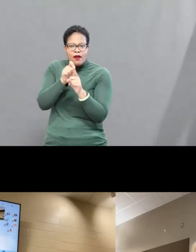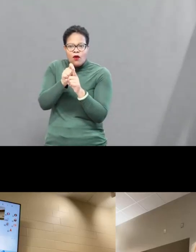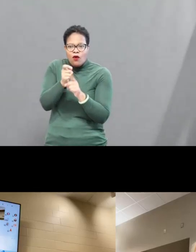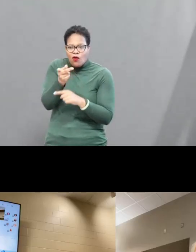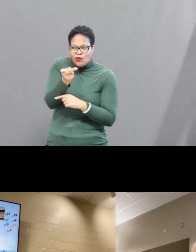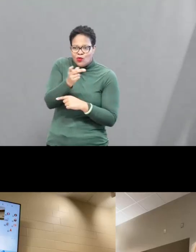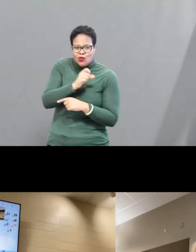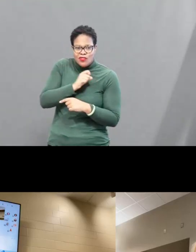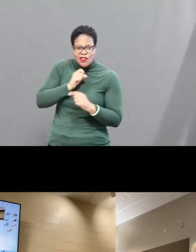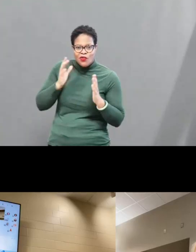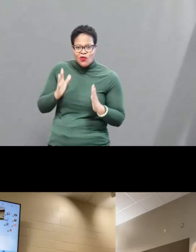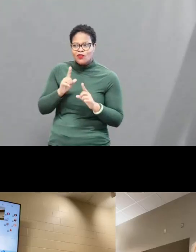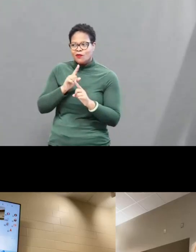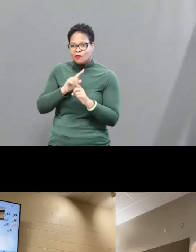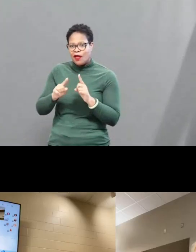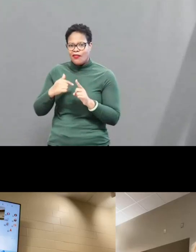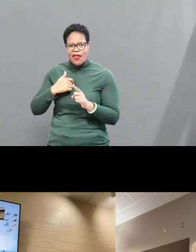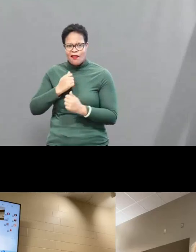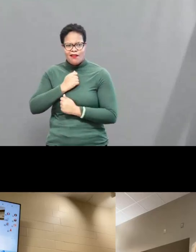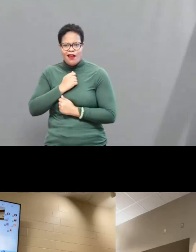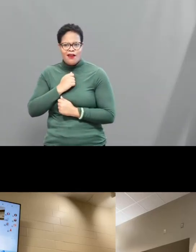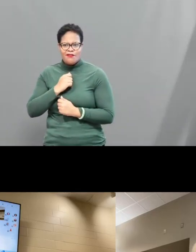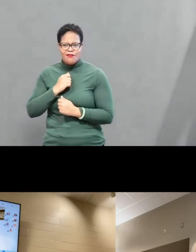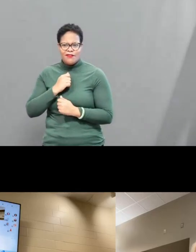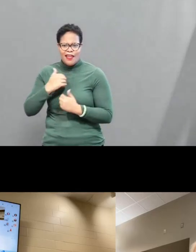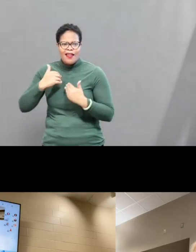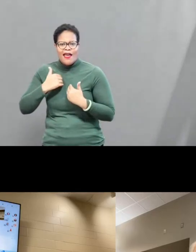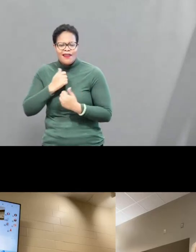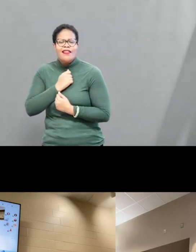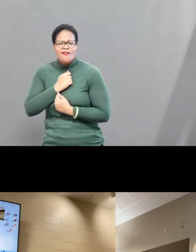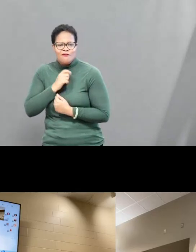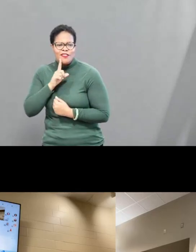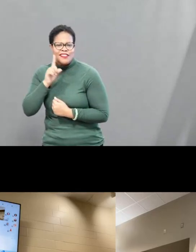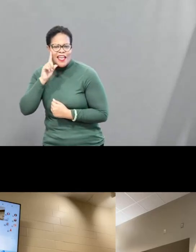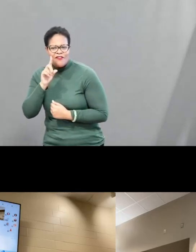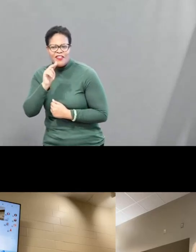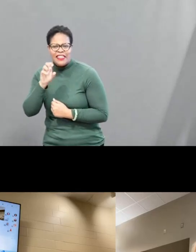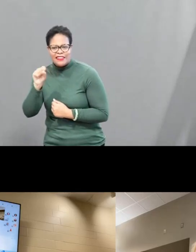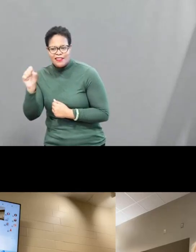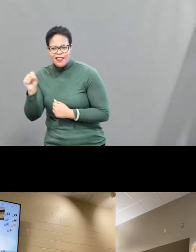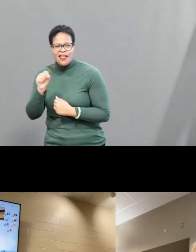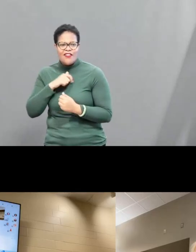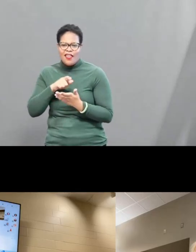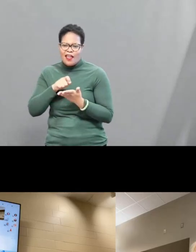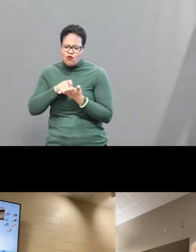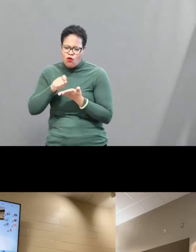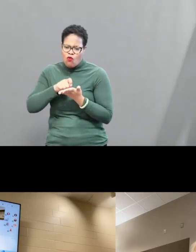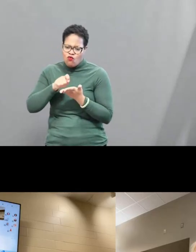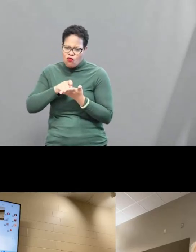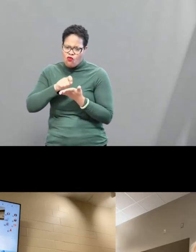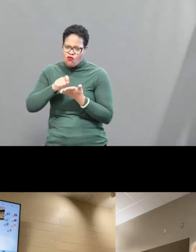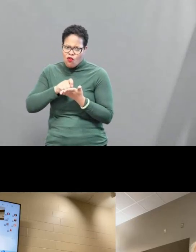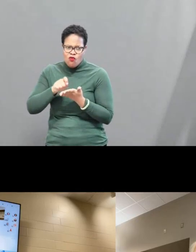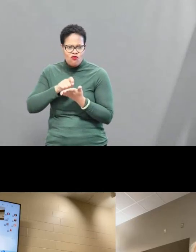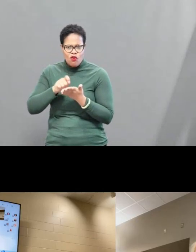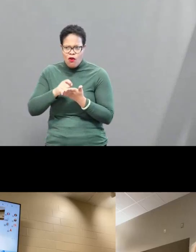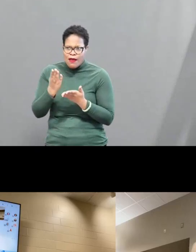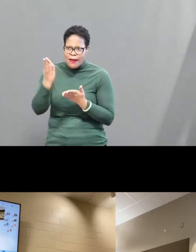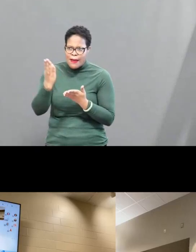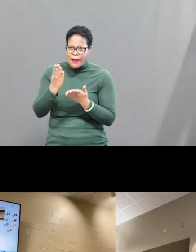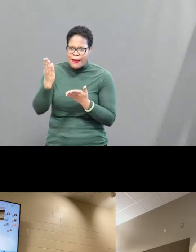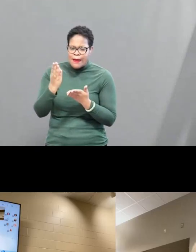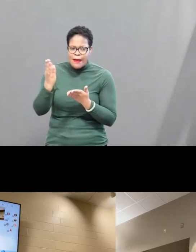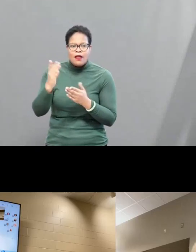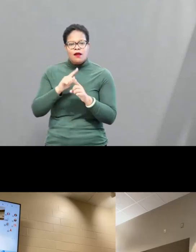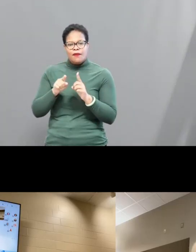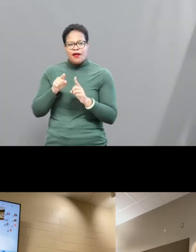but they had a love for deafness, and they wrote and they wrote and they wrote, and they're going to be some of our